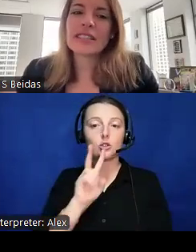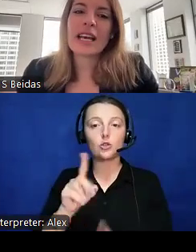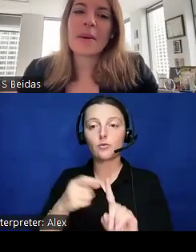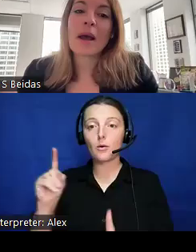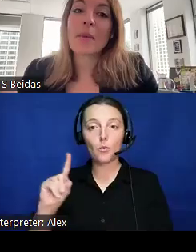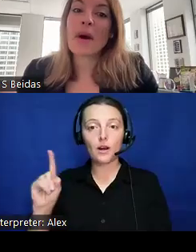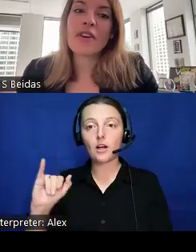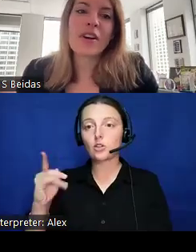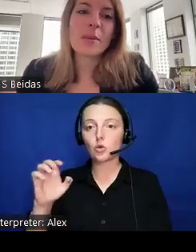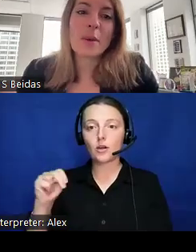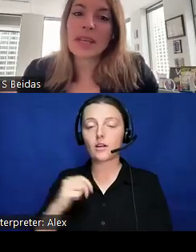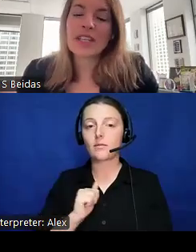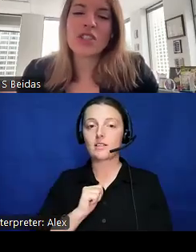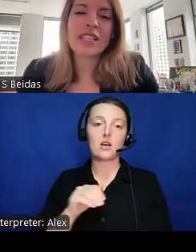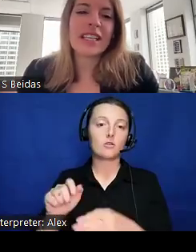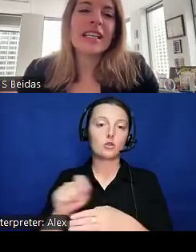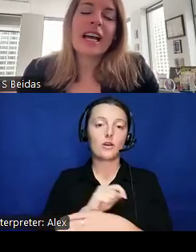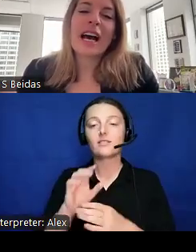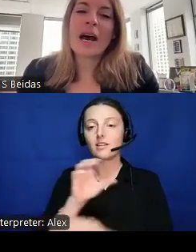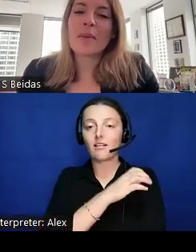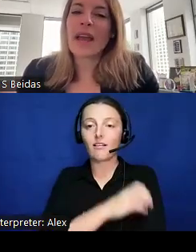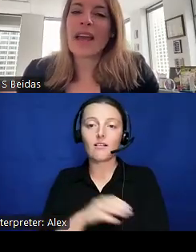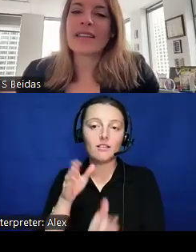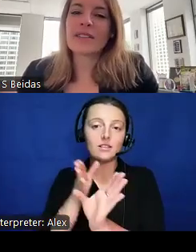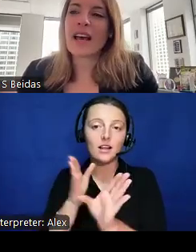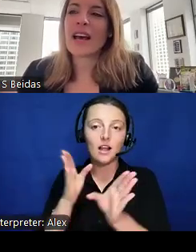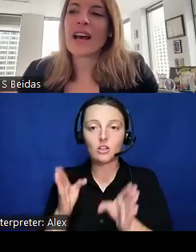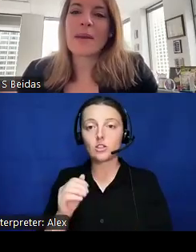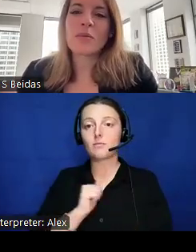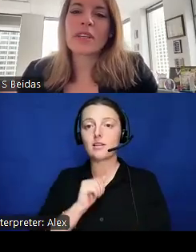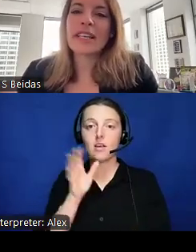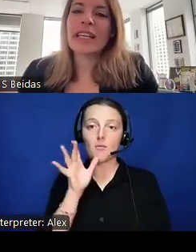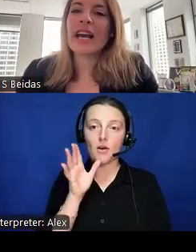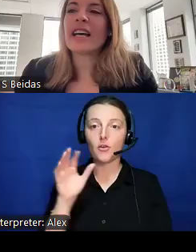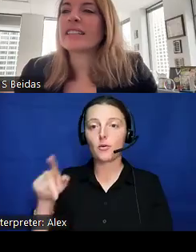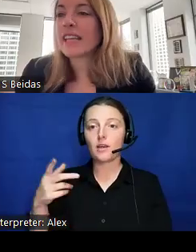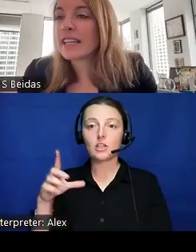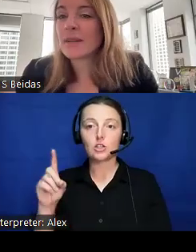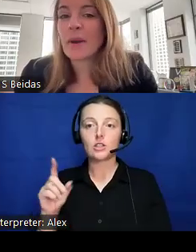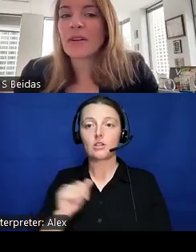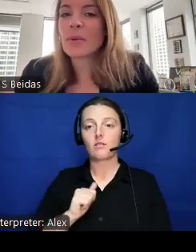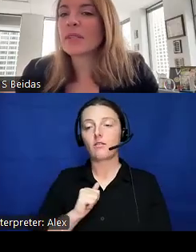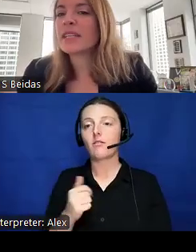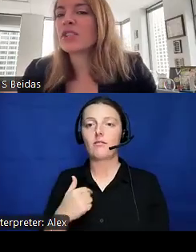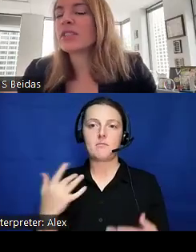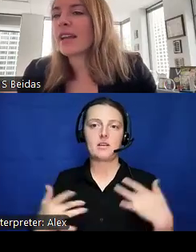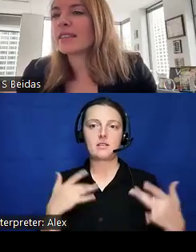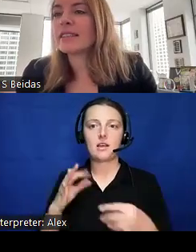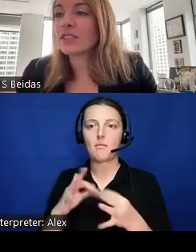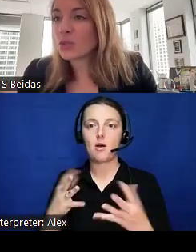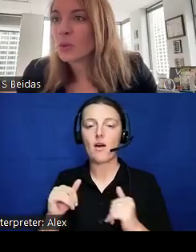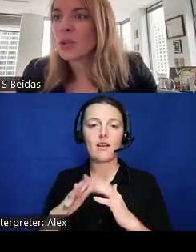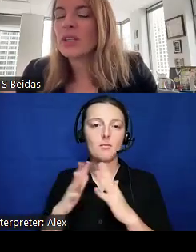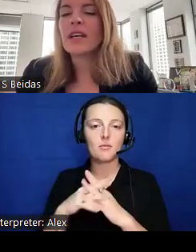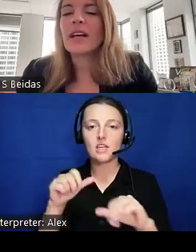clinical psychologist. I'm a mother, I'm a PhD, and I'm really excited about